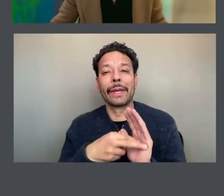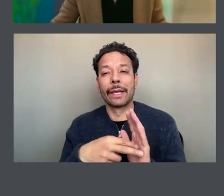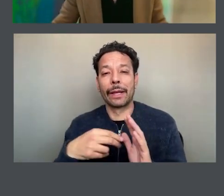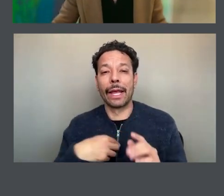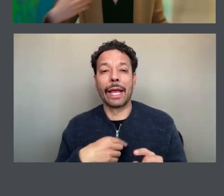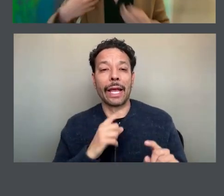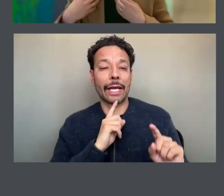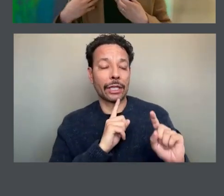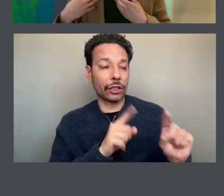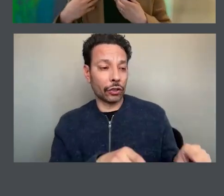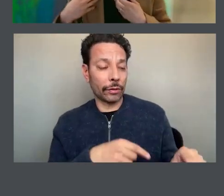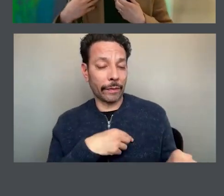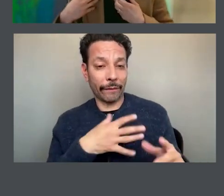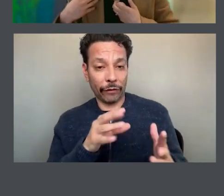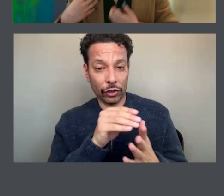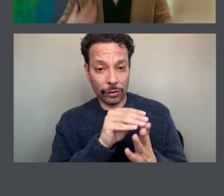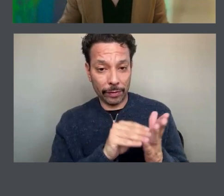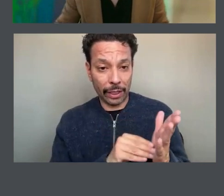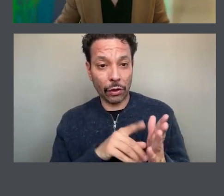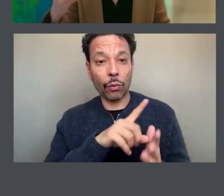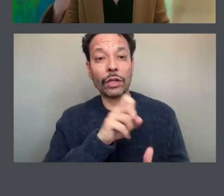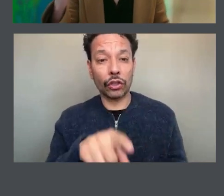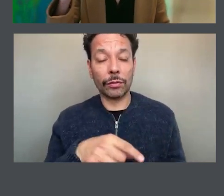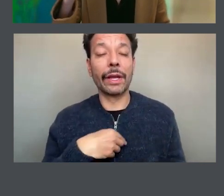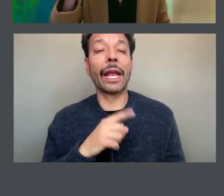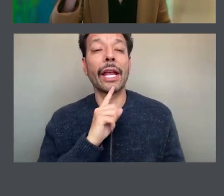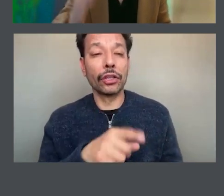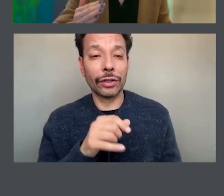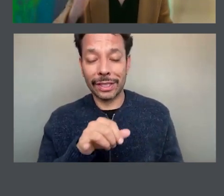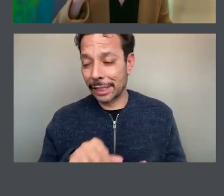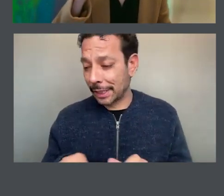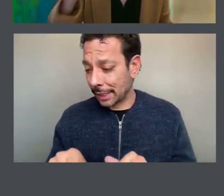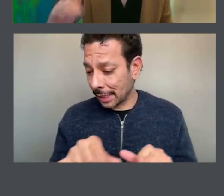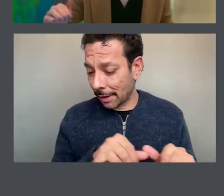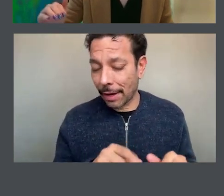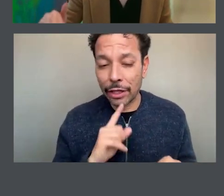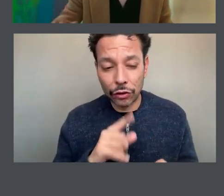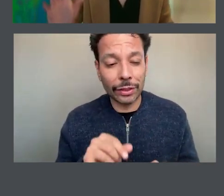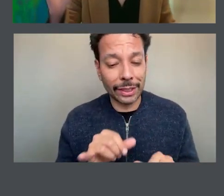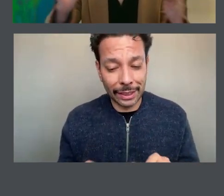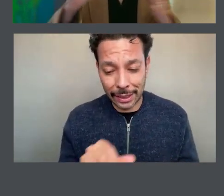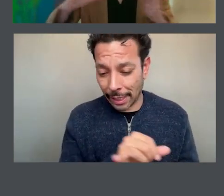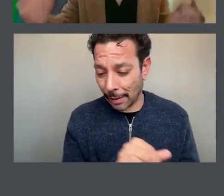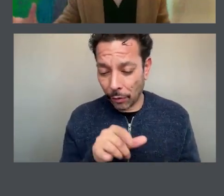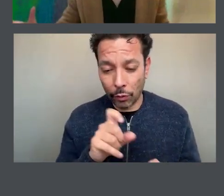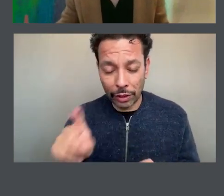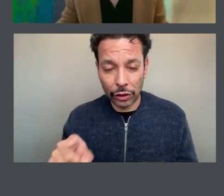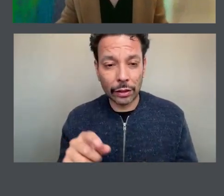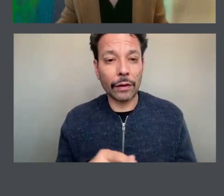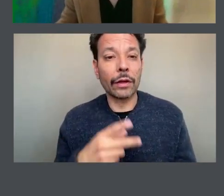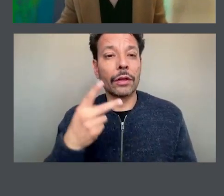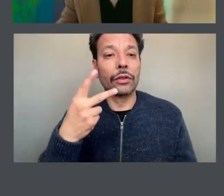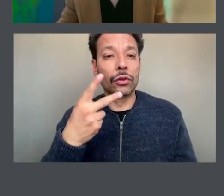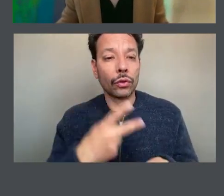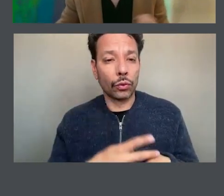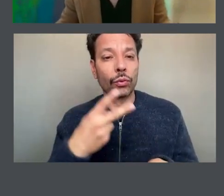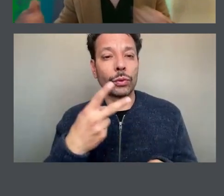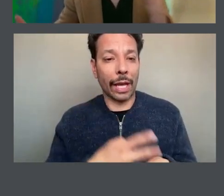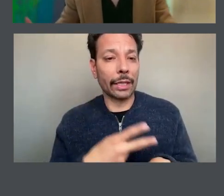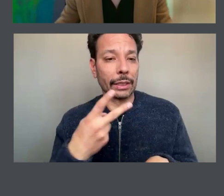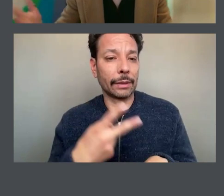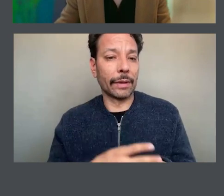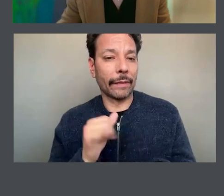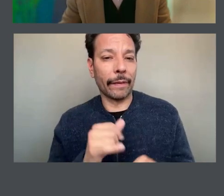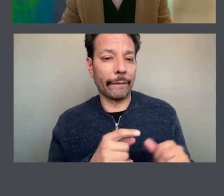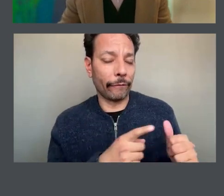I answered, if I were to complete this questionnaire, I answered the same answer to the same question over 2 time periods,